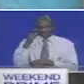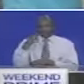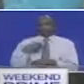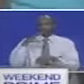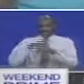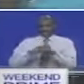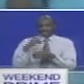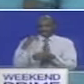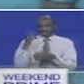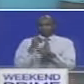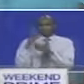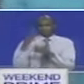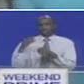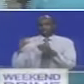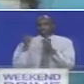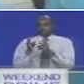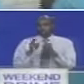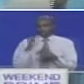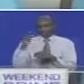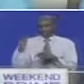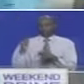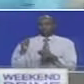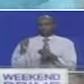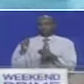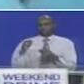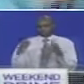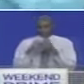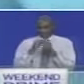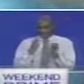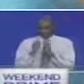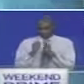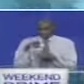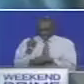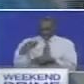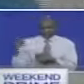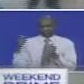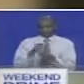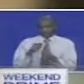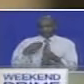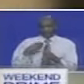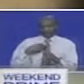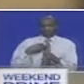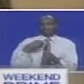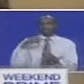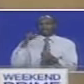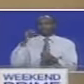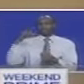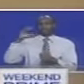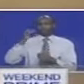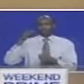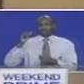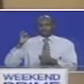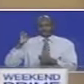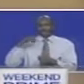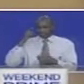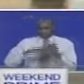the 2014 Commonwealth Games Queen's Baton. NOC Chairman Kipchoge Keino and retired athlete Nyandi Kamayoro represented